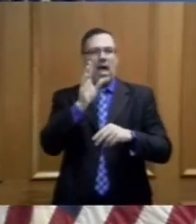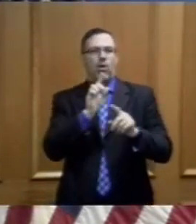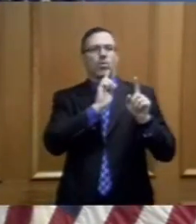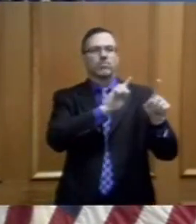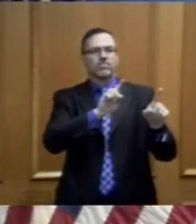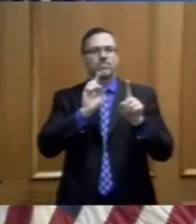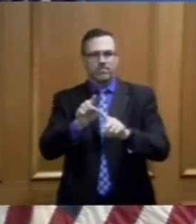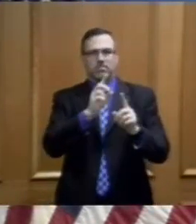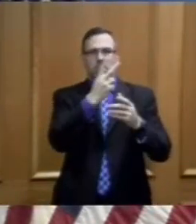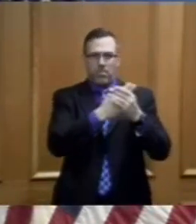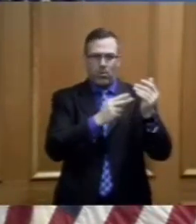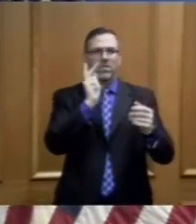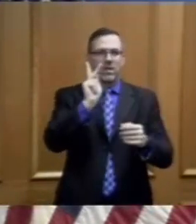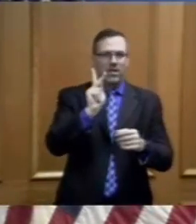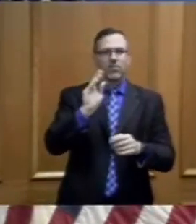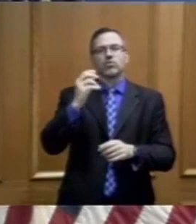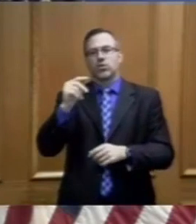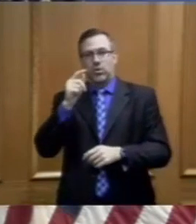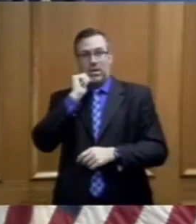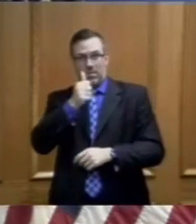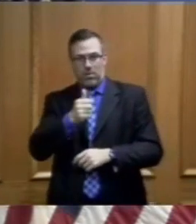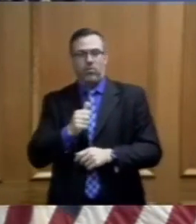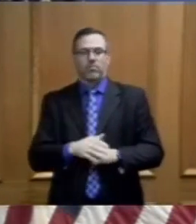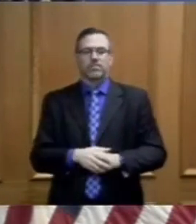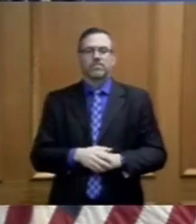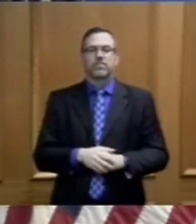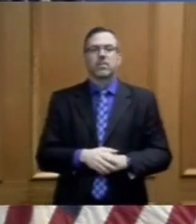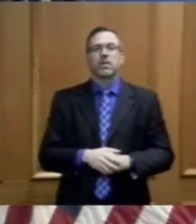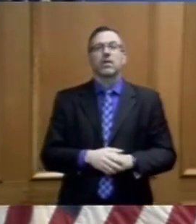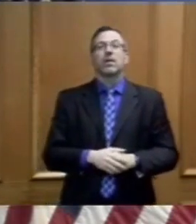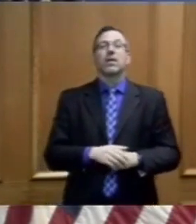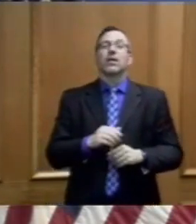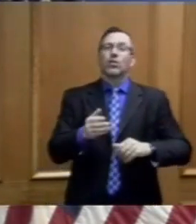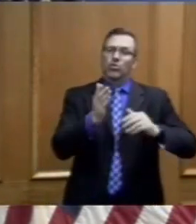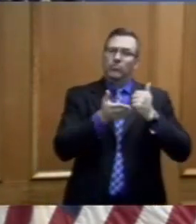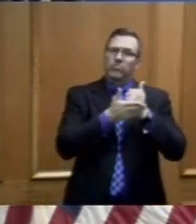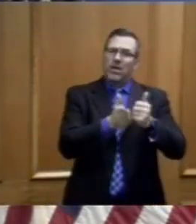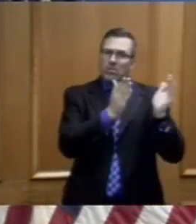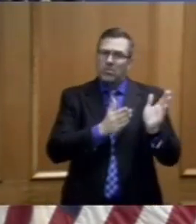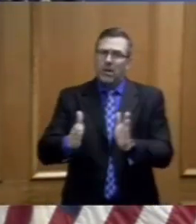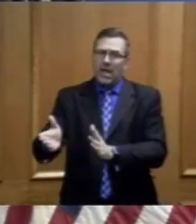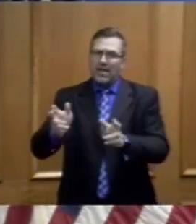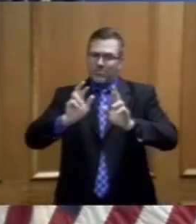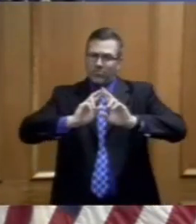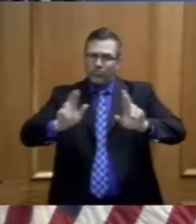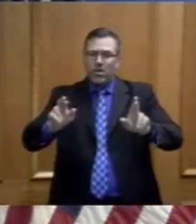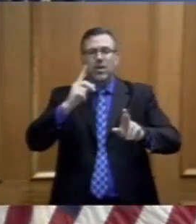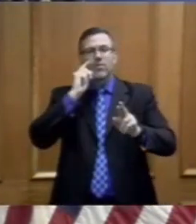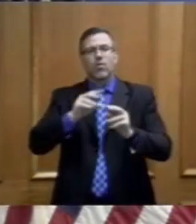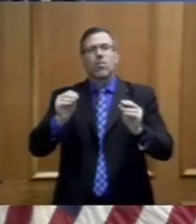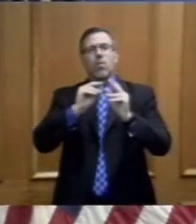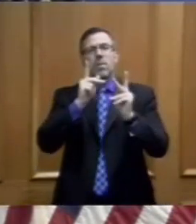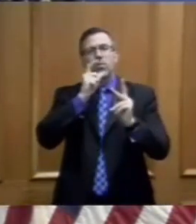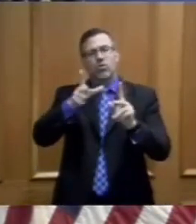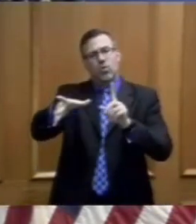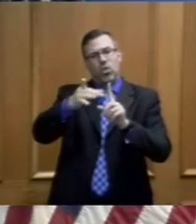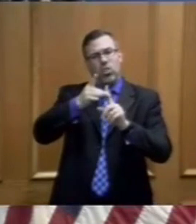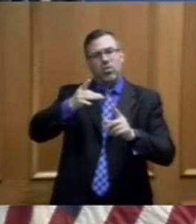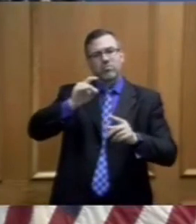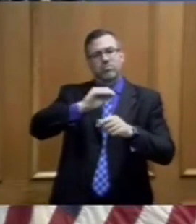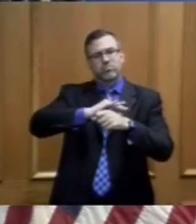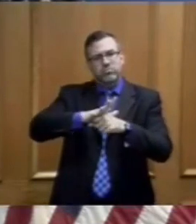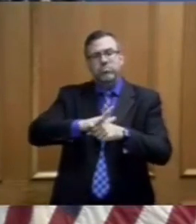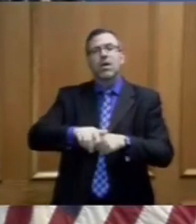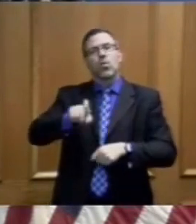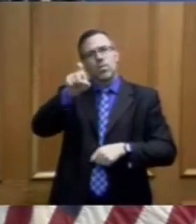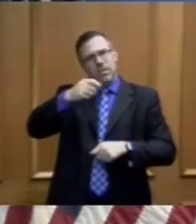efforts. While facilities are a key part of planning for a surge in COVID-19 patients, we must have staff available to care